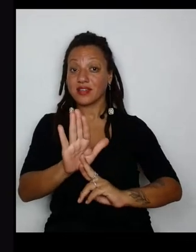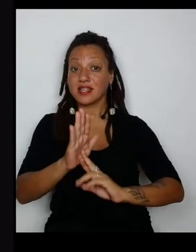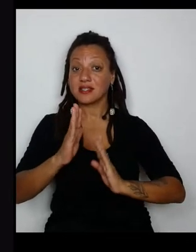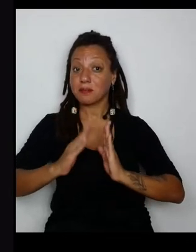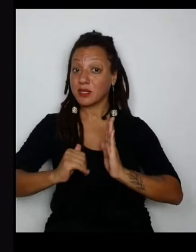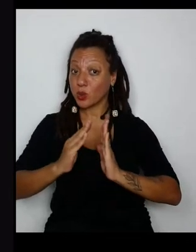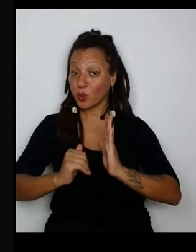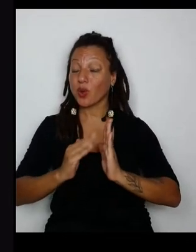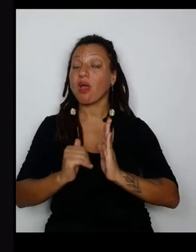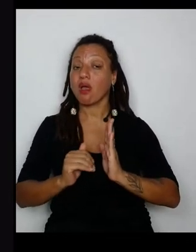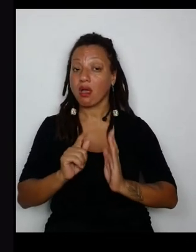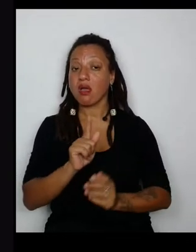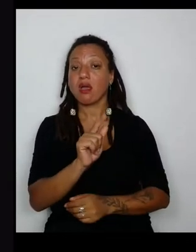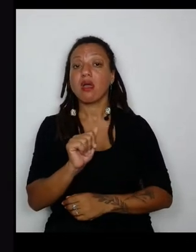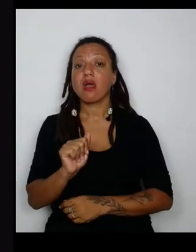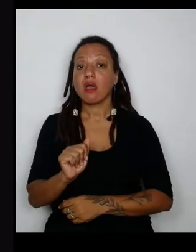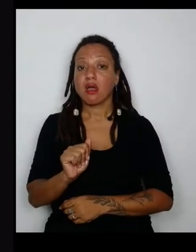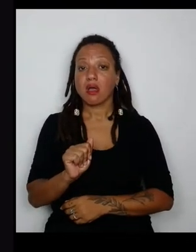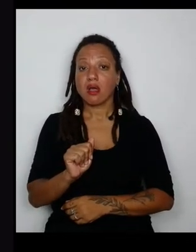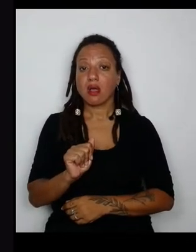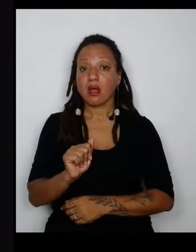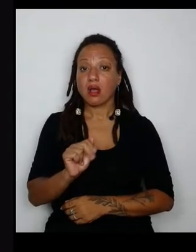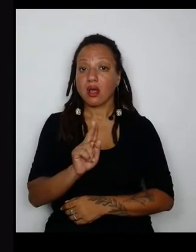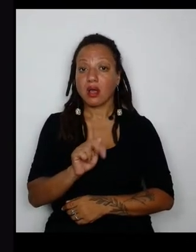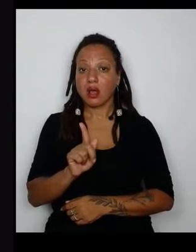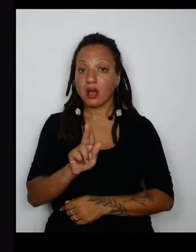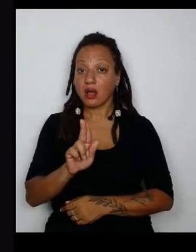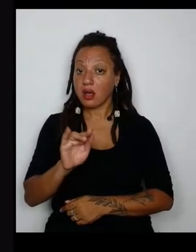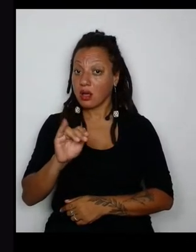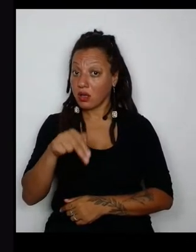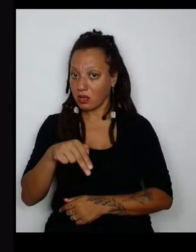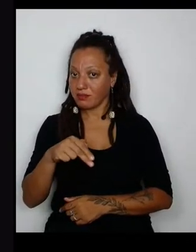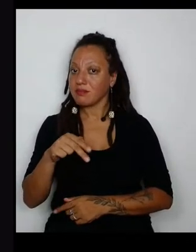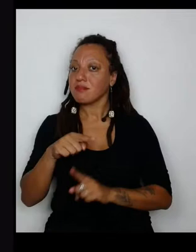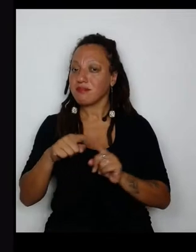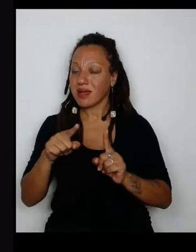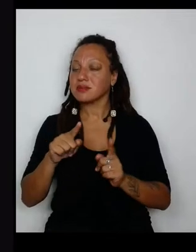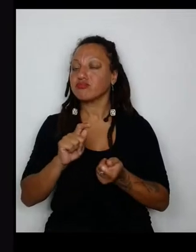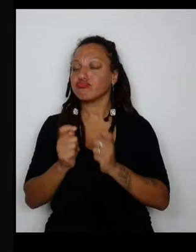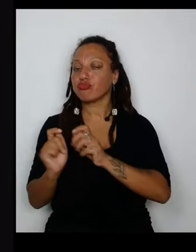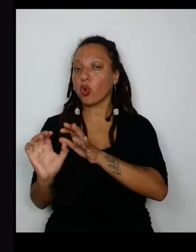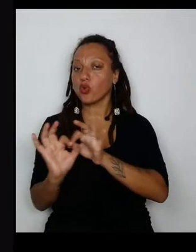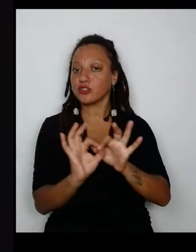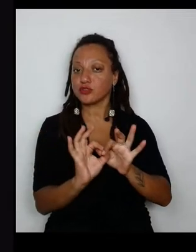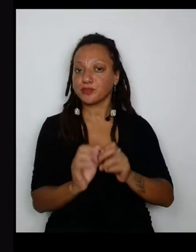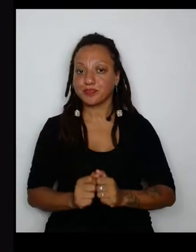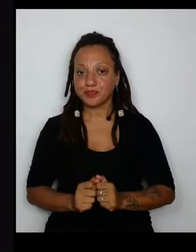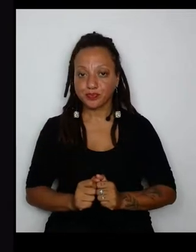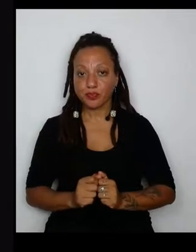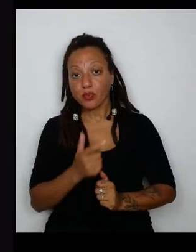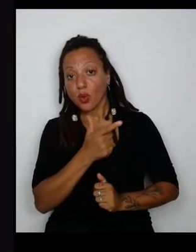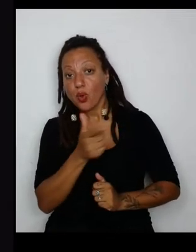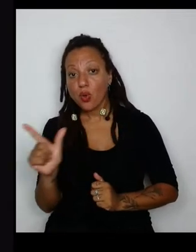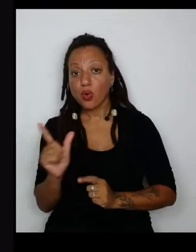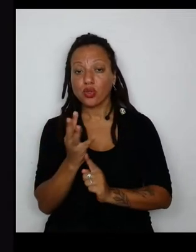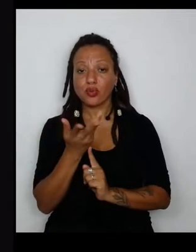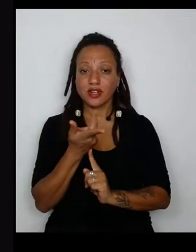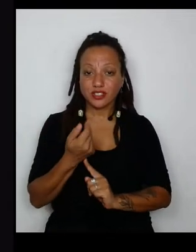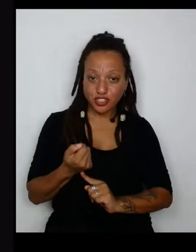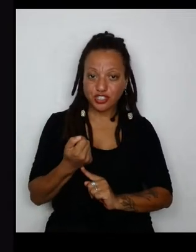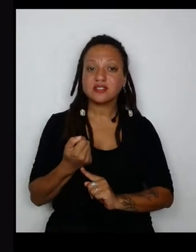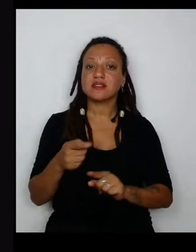place another artist who has drawn on the strategy of camouflage is the new zealand